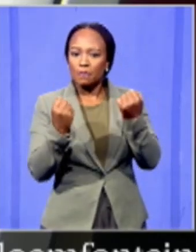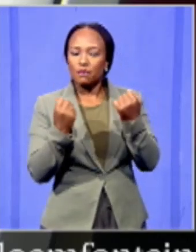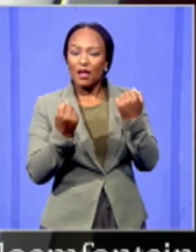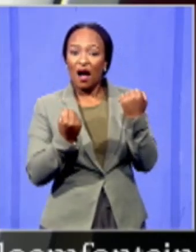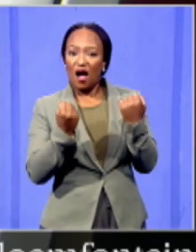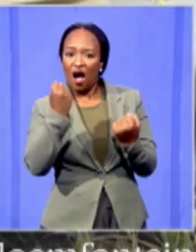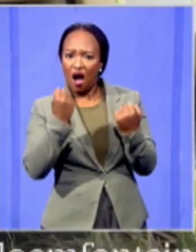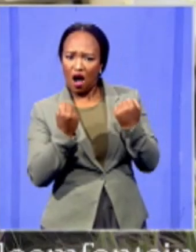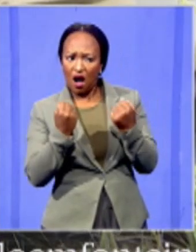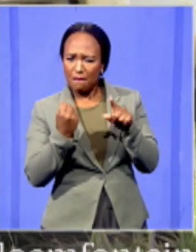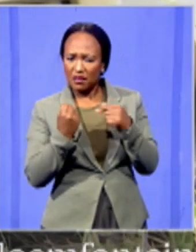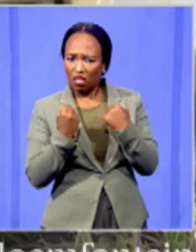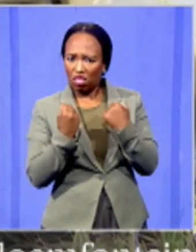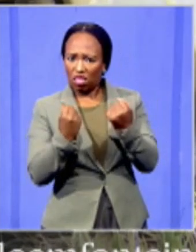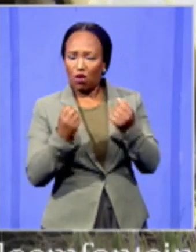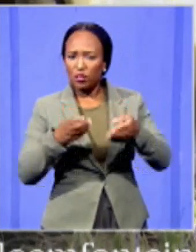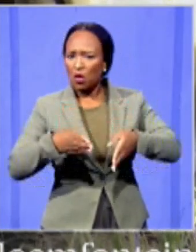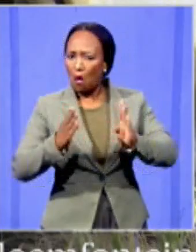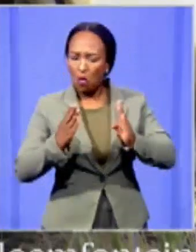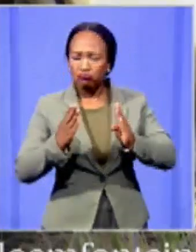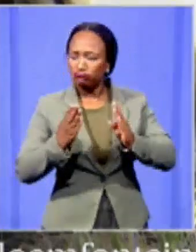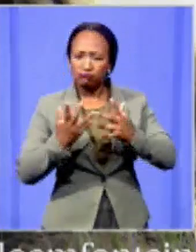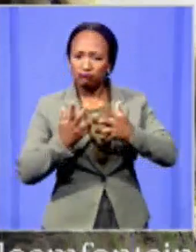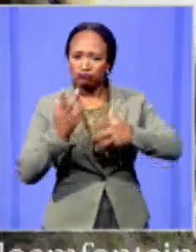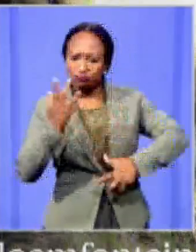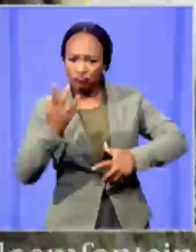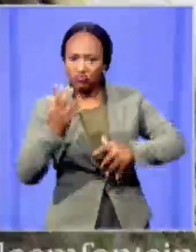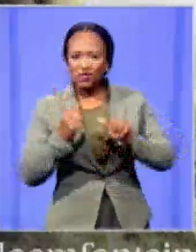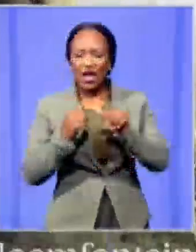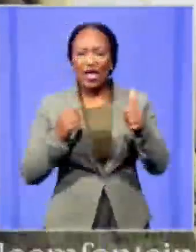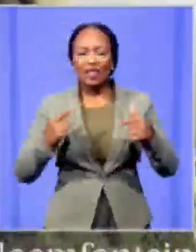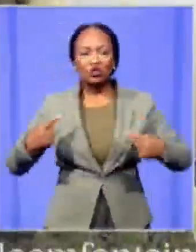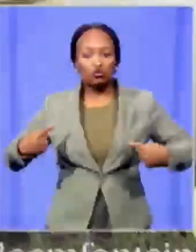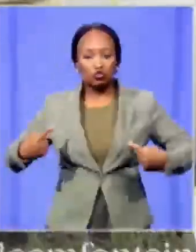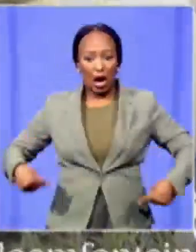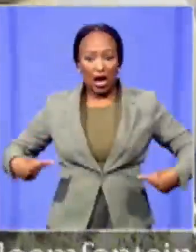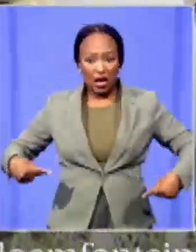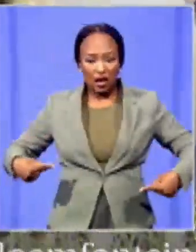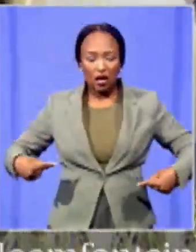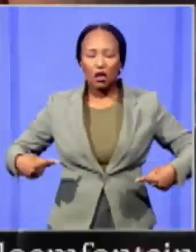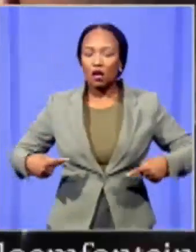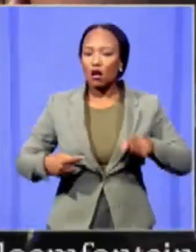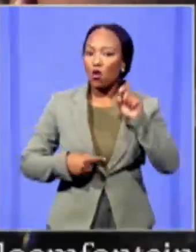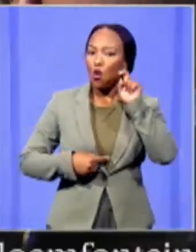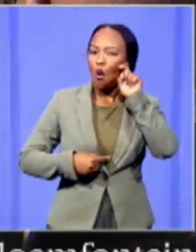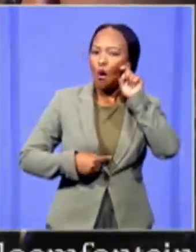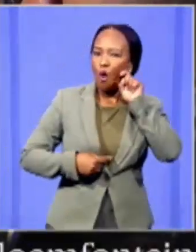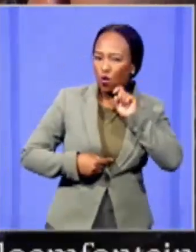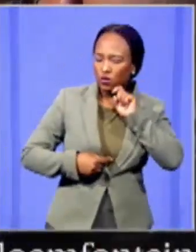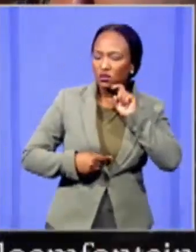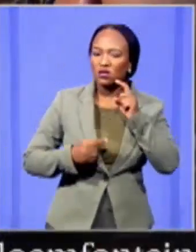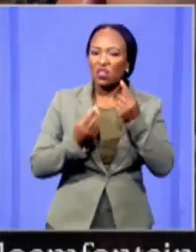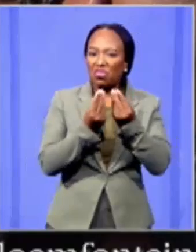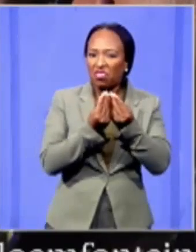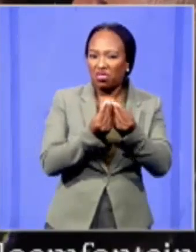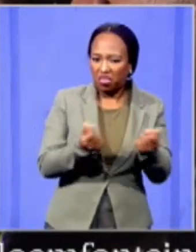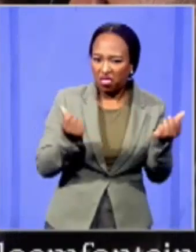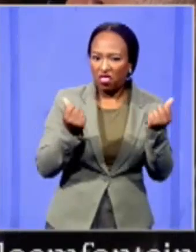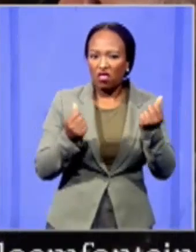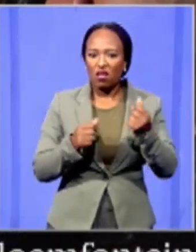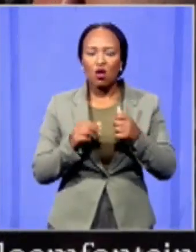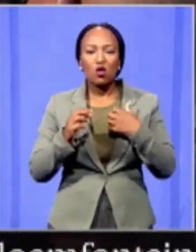siamelang go tsamaya mo mebileng le dijanaga tse di neng di na le dithaere tse di onetseng. You're going to cross into Zimbabwe because